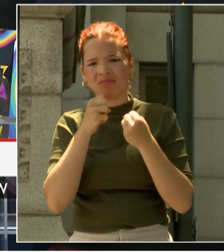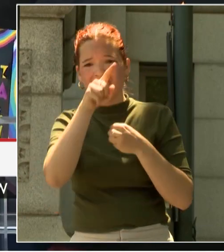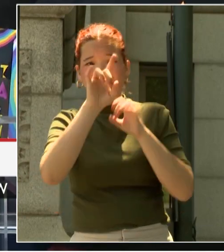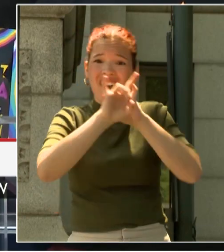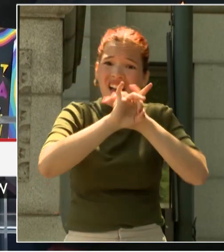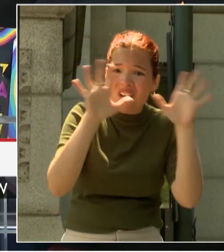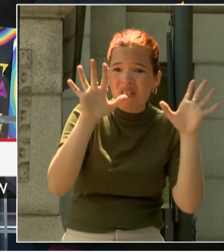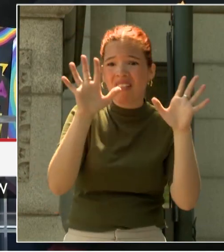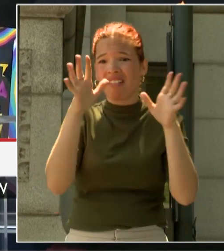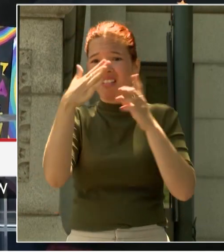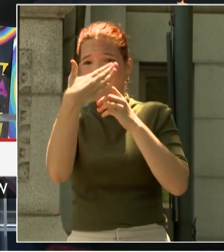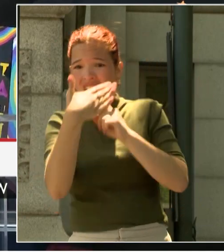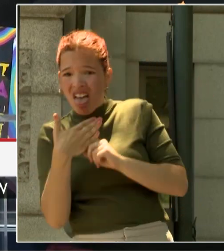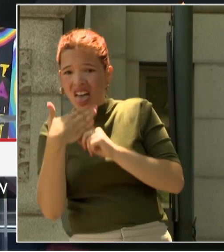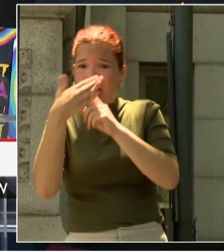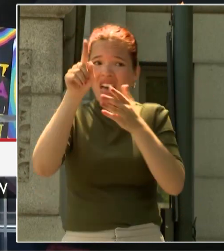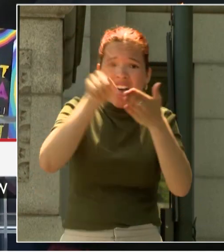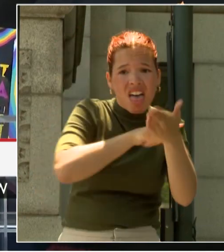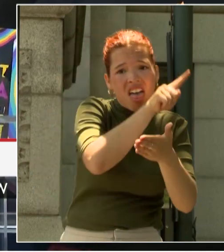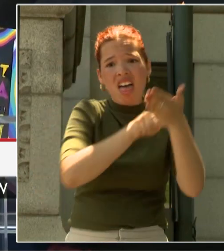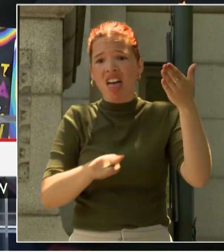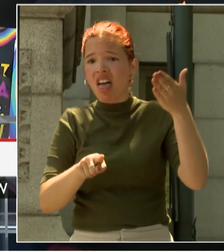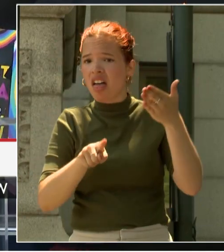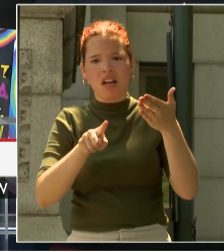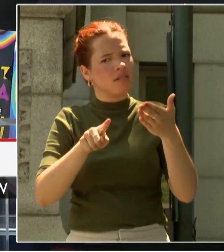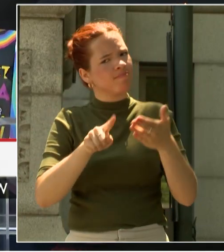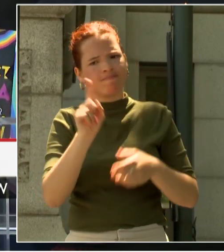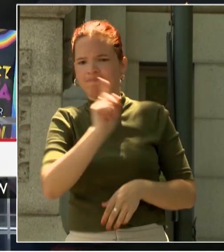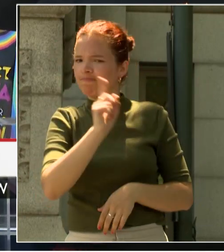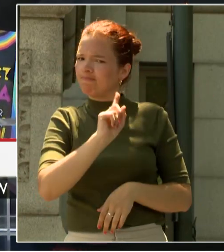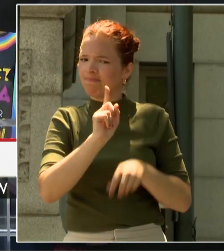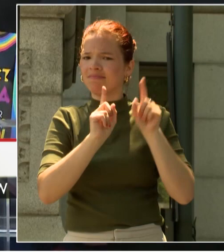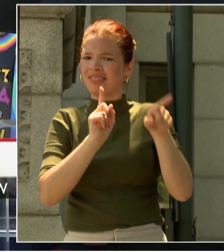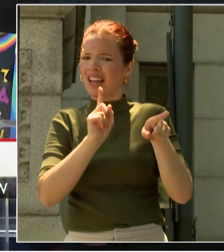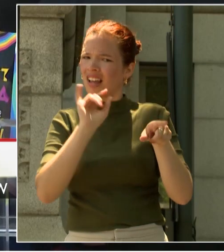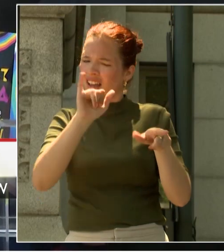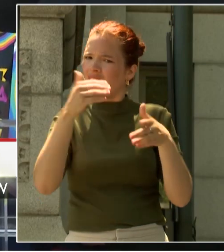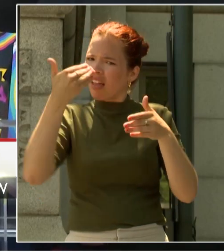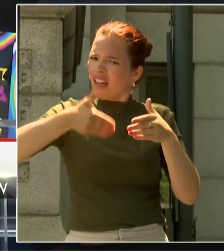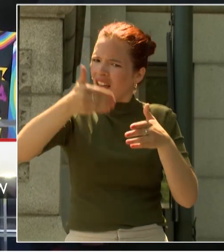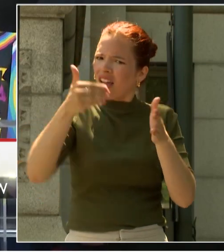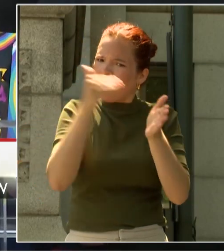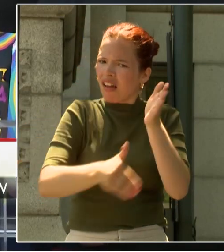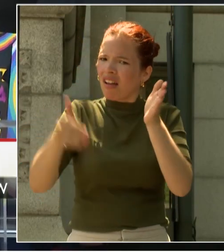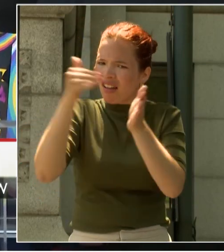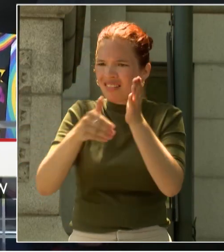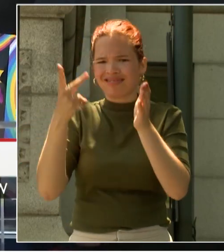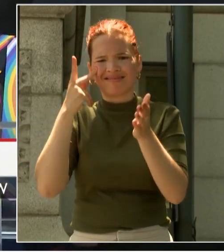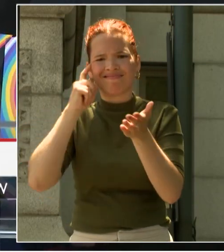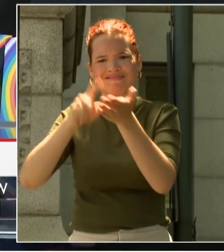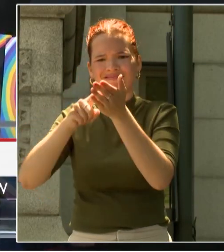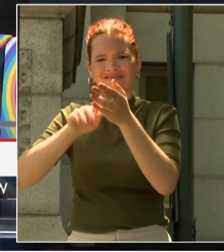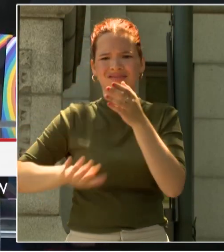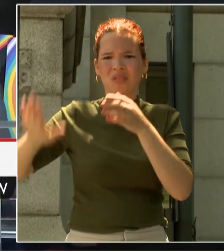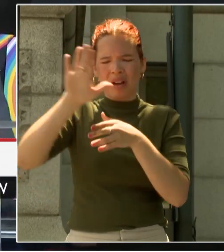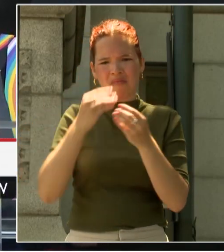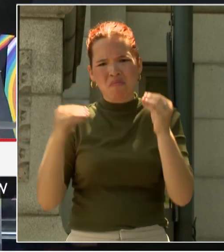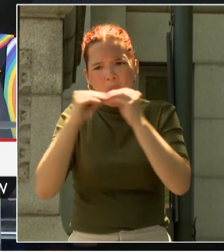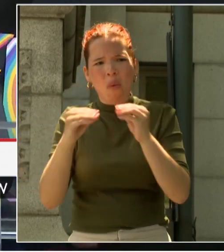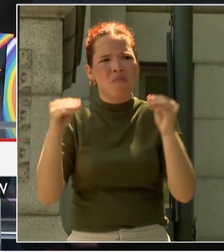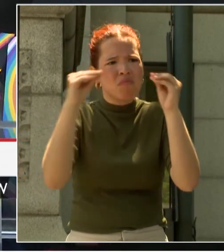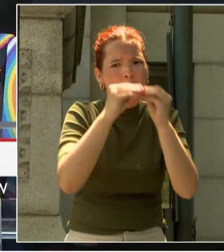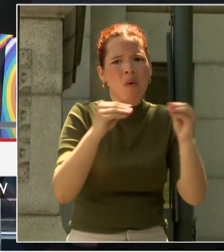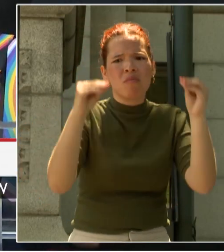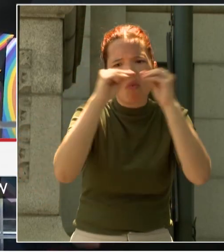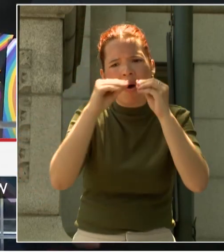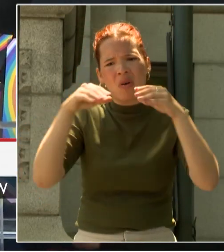that unfortunately are far too common in our country today, and that more and more frequently find their way here to Washington,